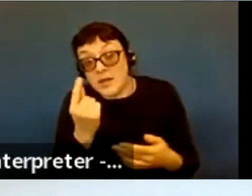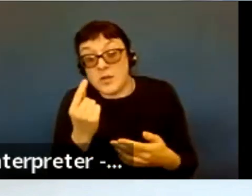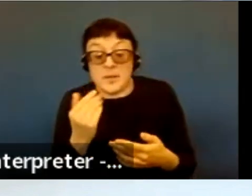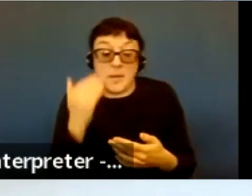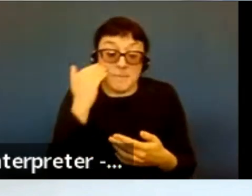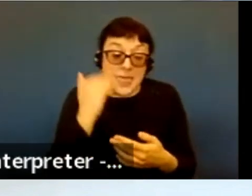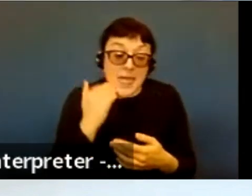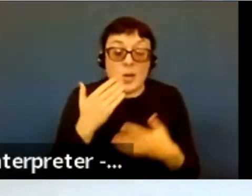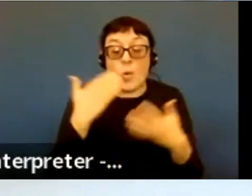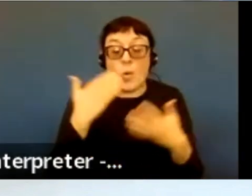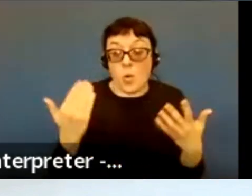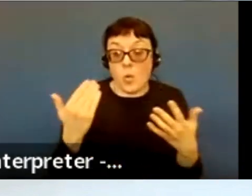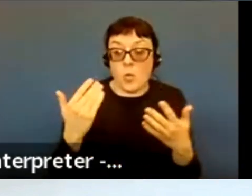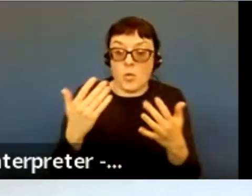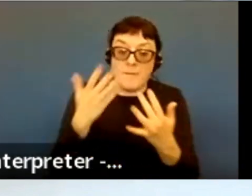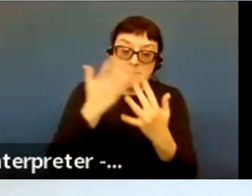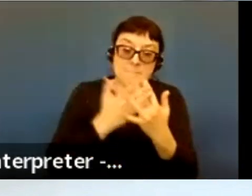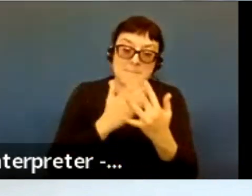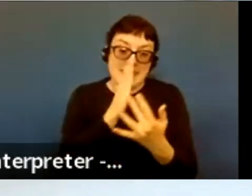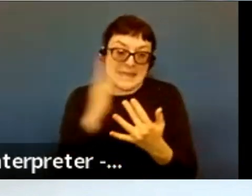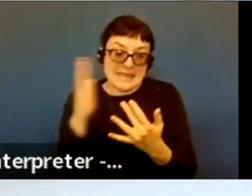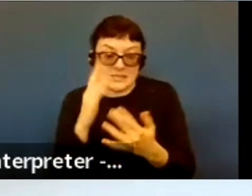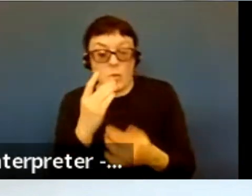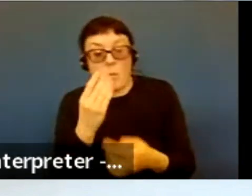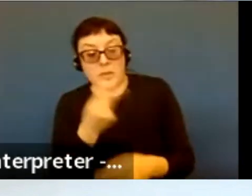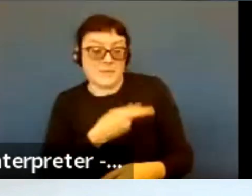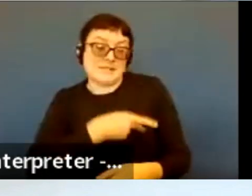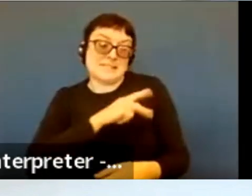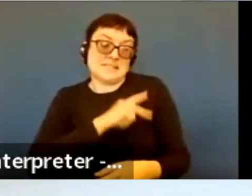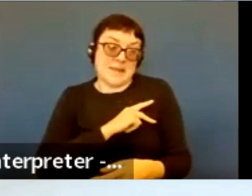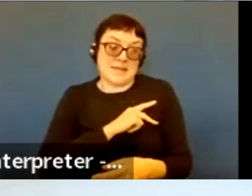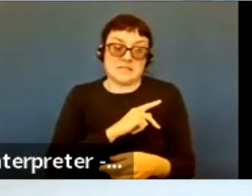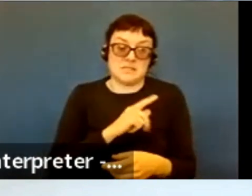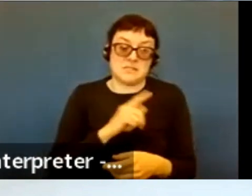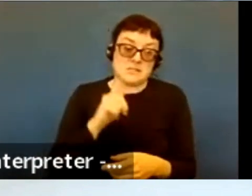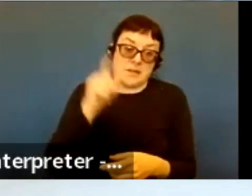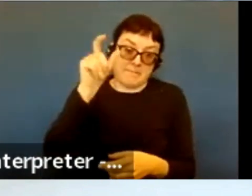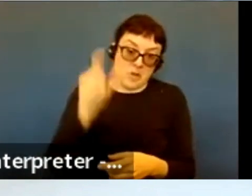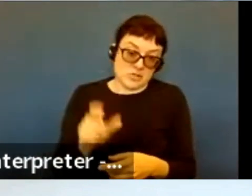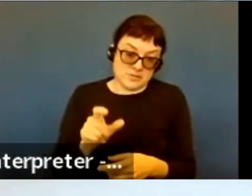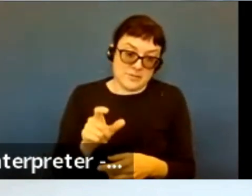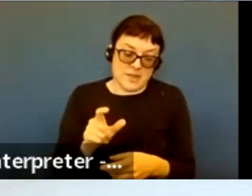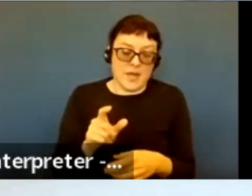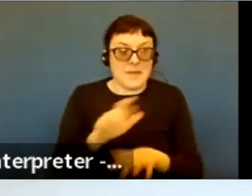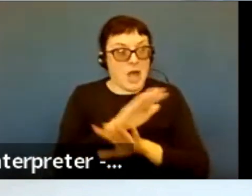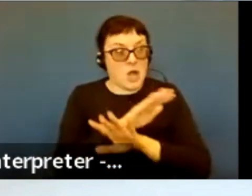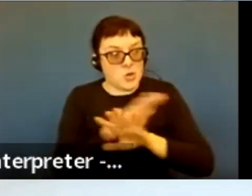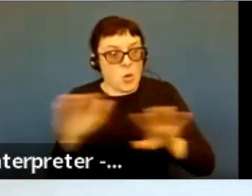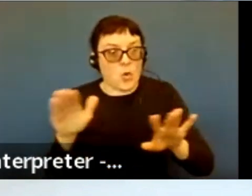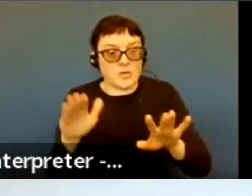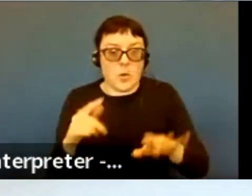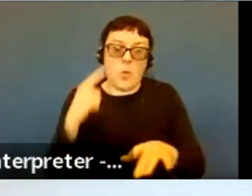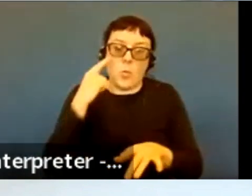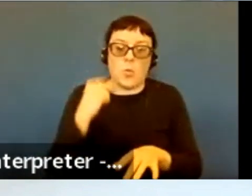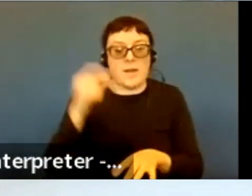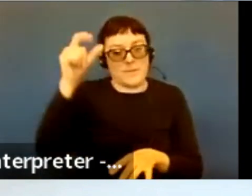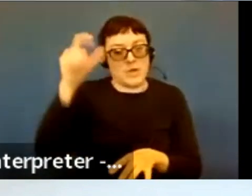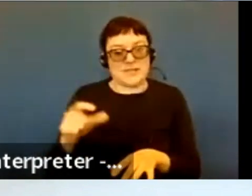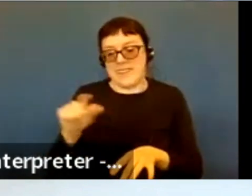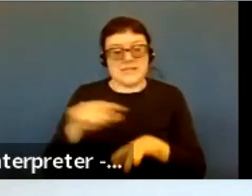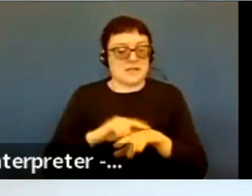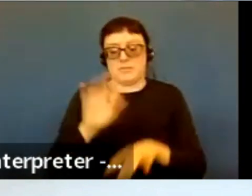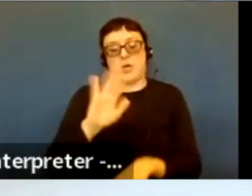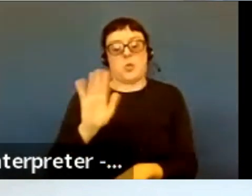could have been a black or Middle Eastern or perhaps Spanish Tudor, but definitely not what would have been considered white at the